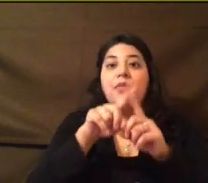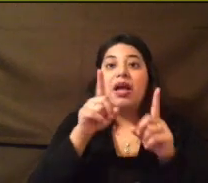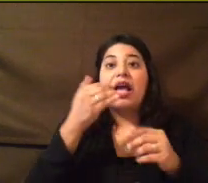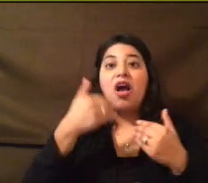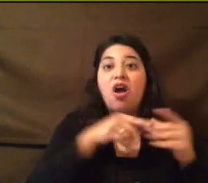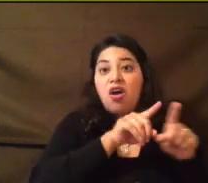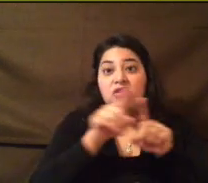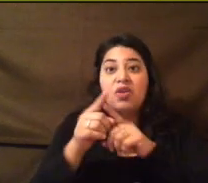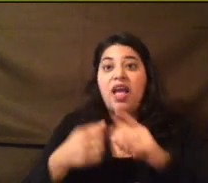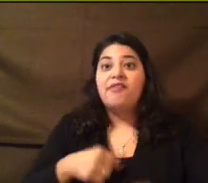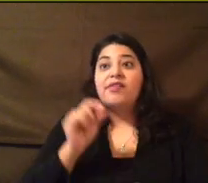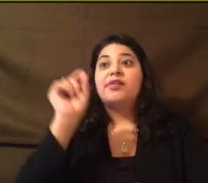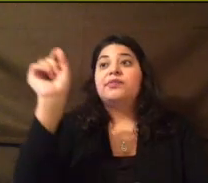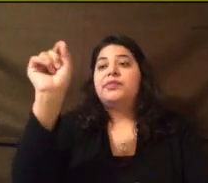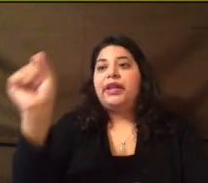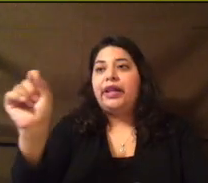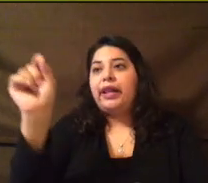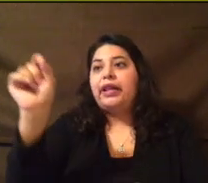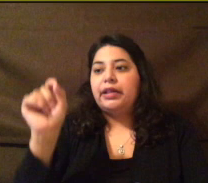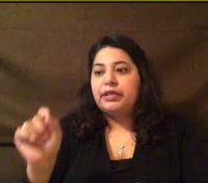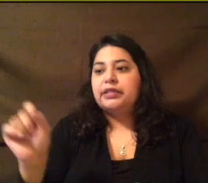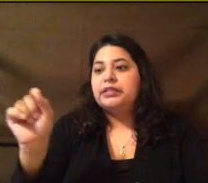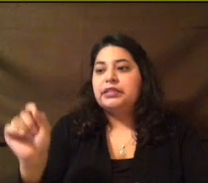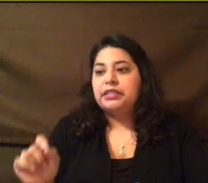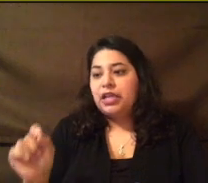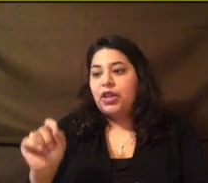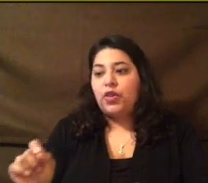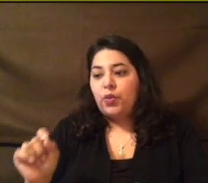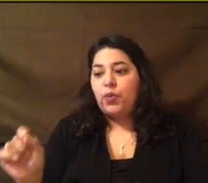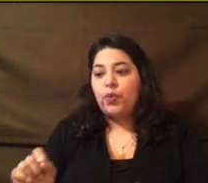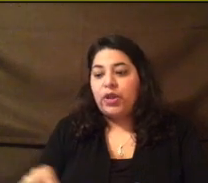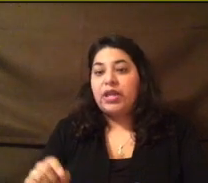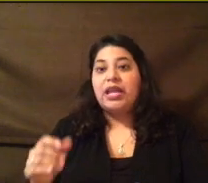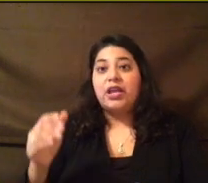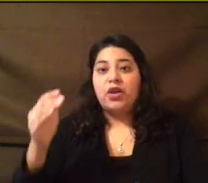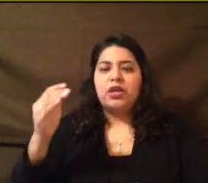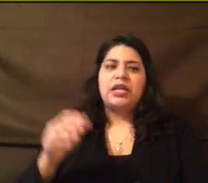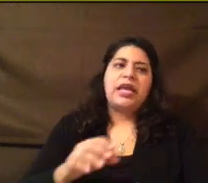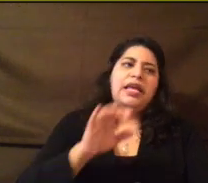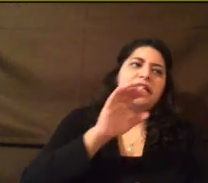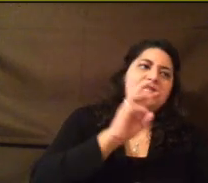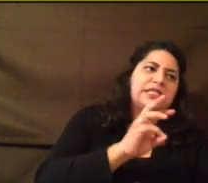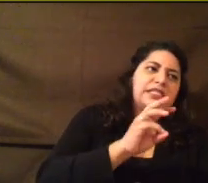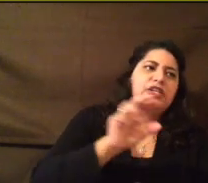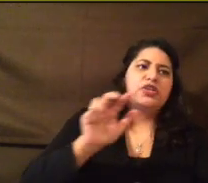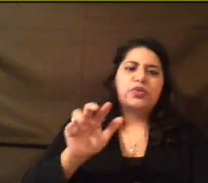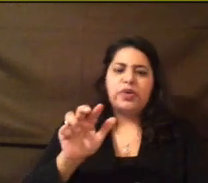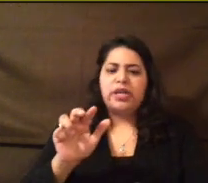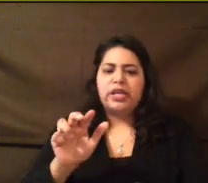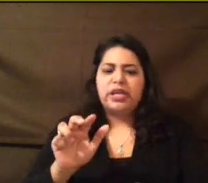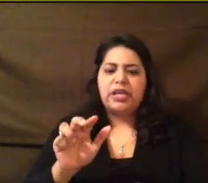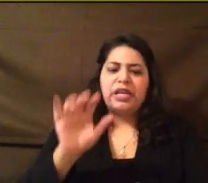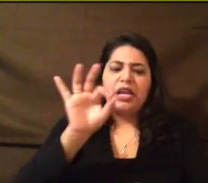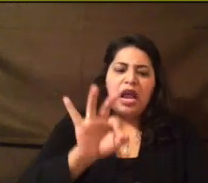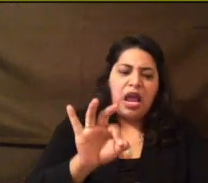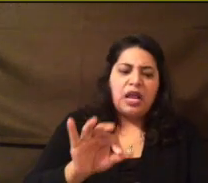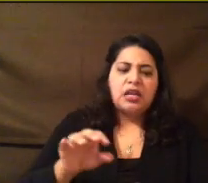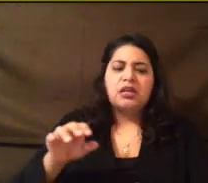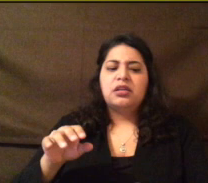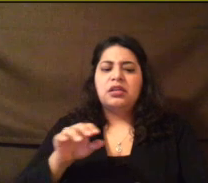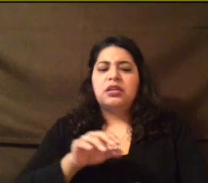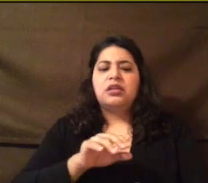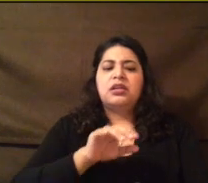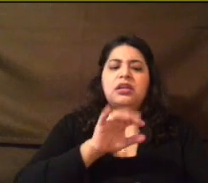too. Once we look over at our frequency table, instead of counting all of them one by one, it's pretty easy. We can say 6 and 3